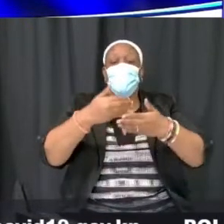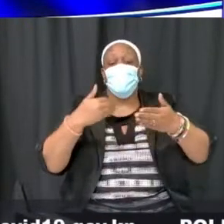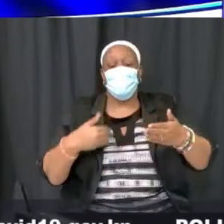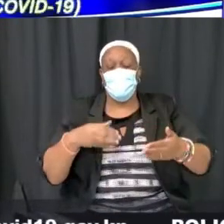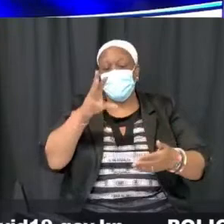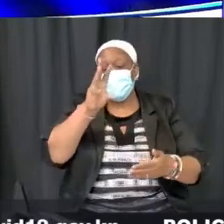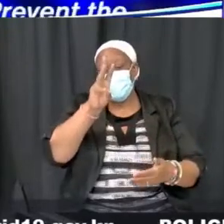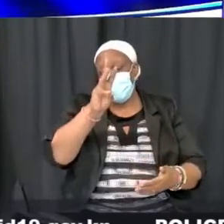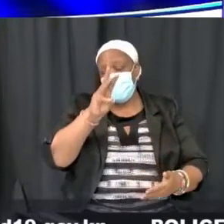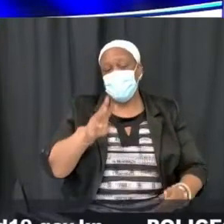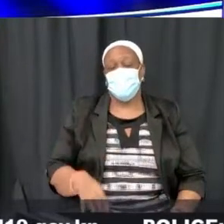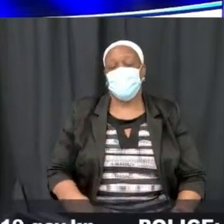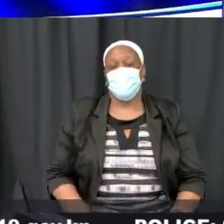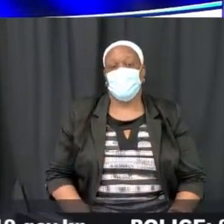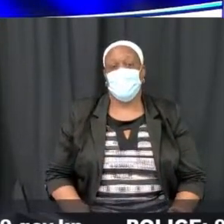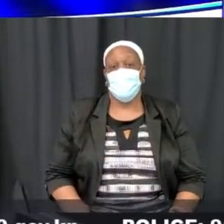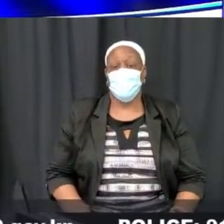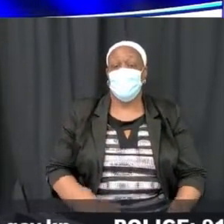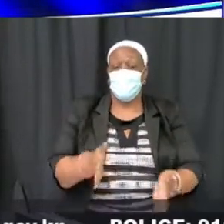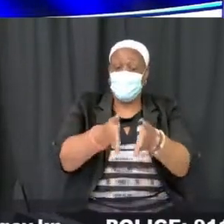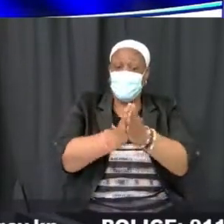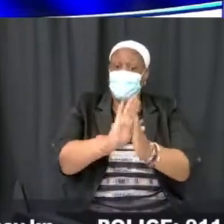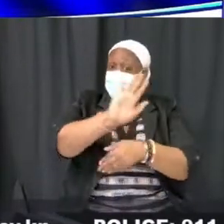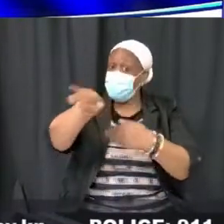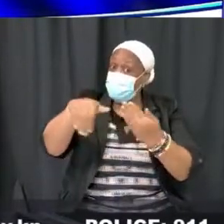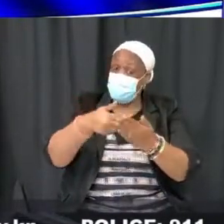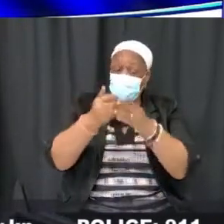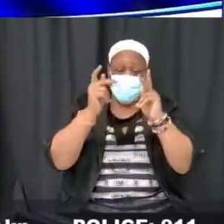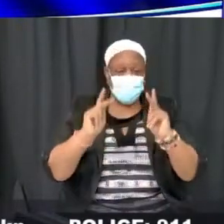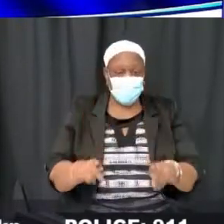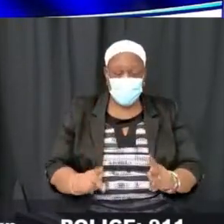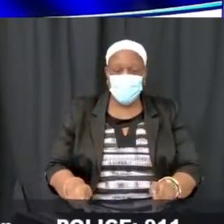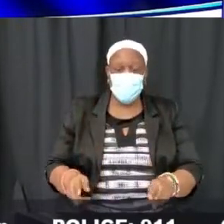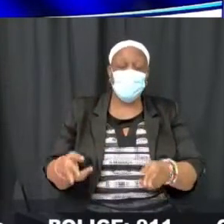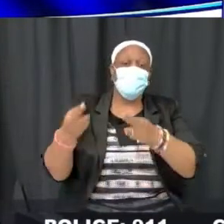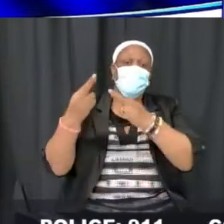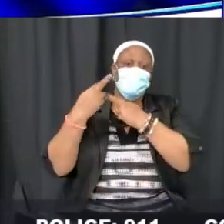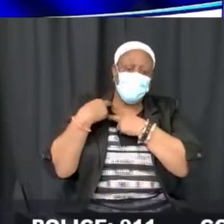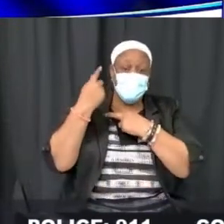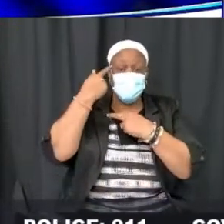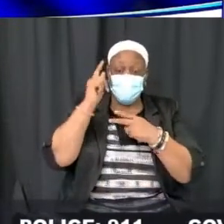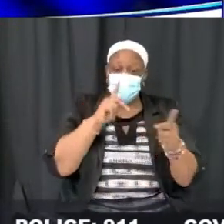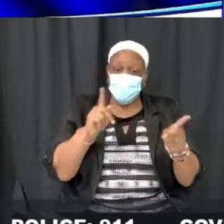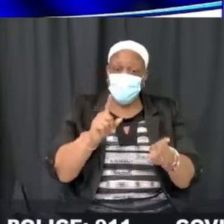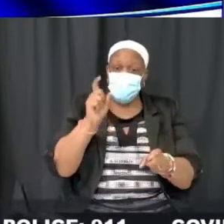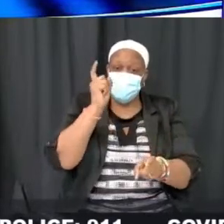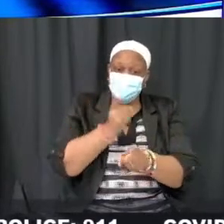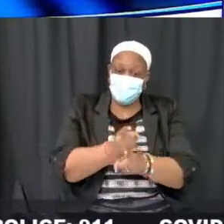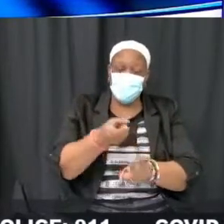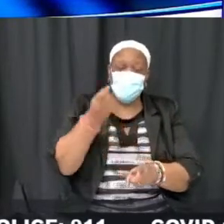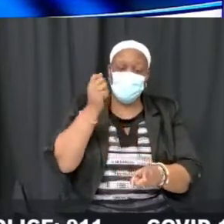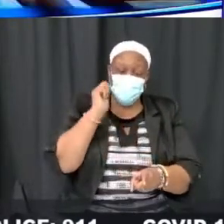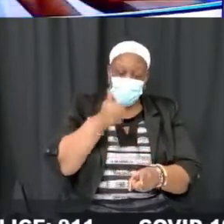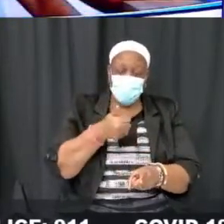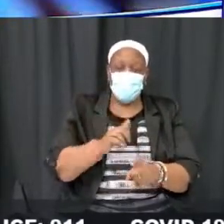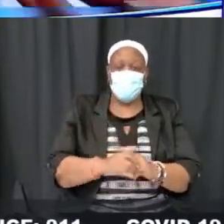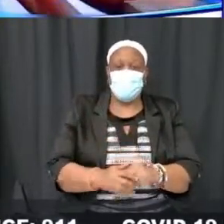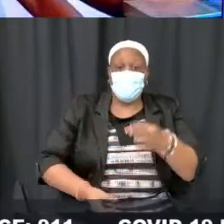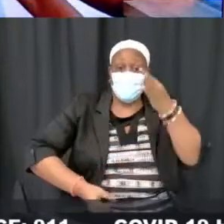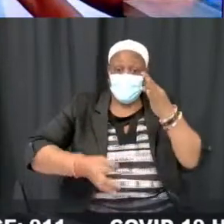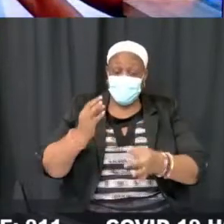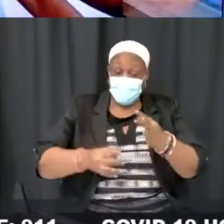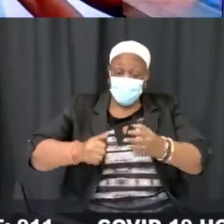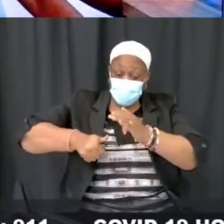in your actions tomorrow. If you are in quarantine or isolation, please honor the conditions of